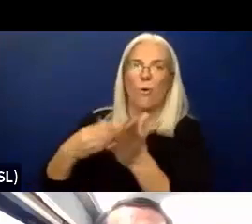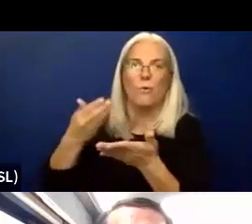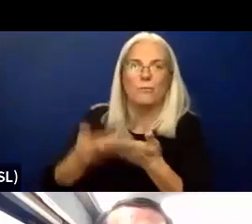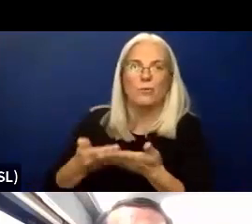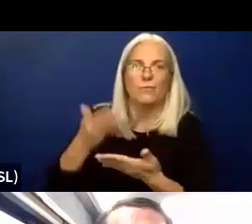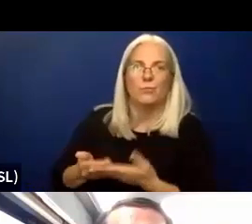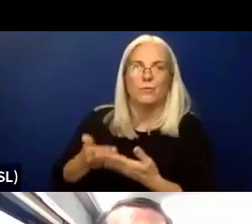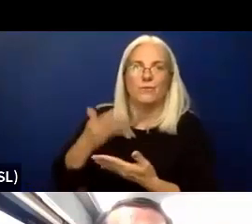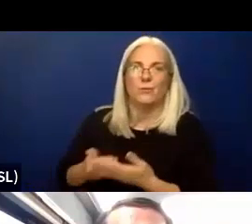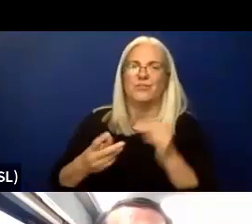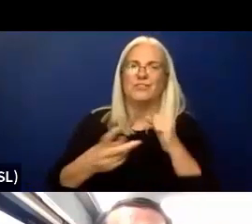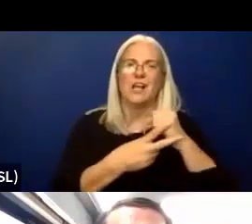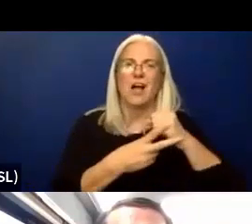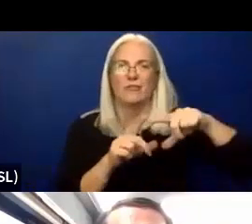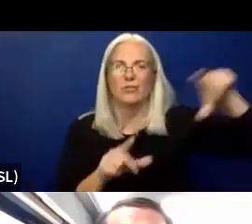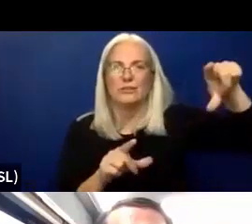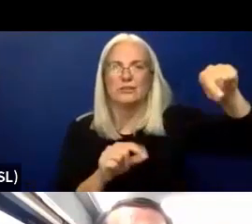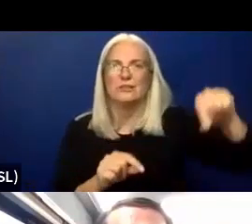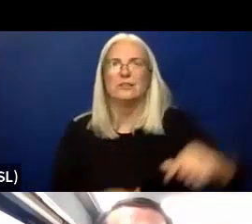other information?